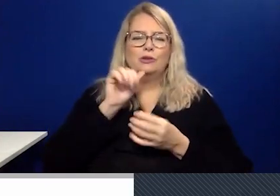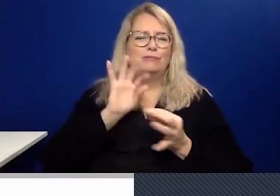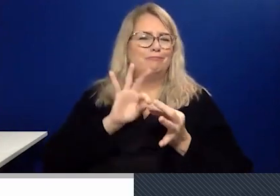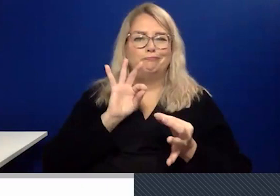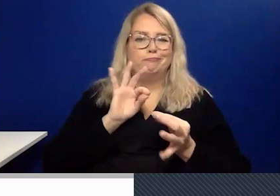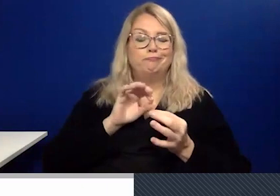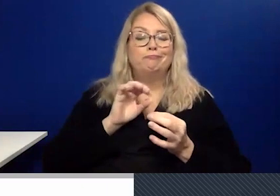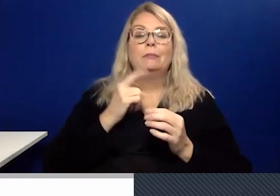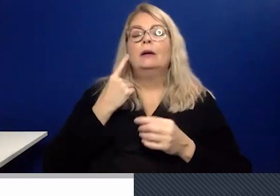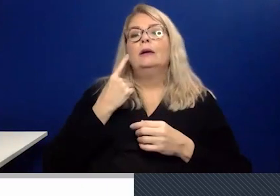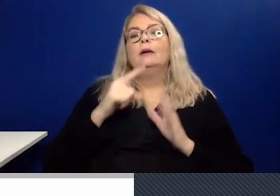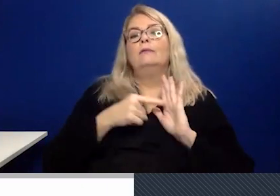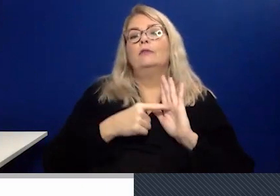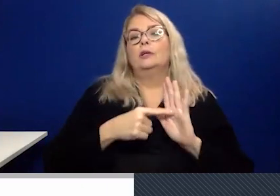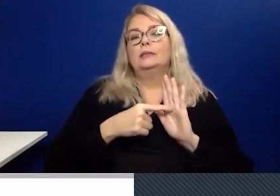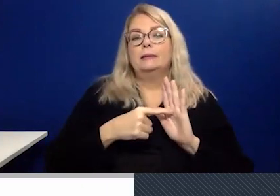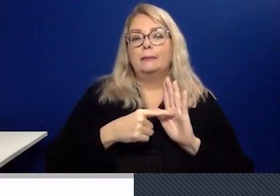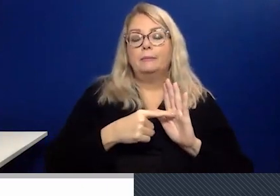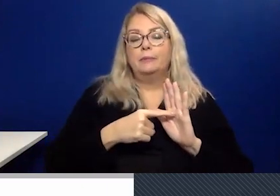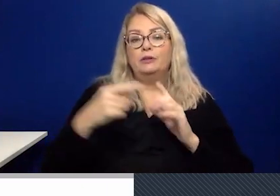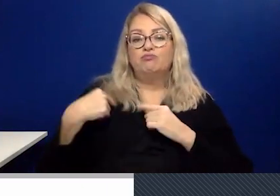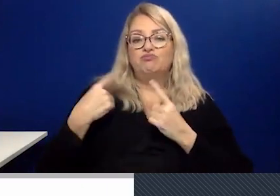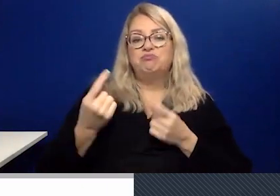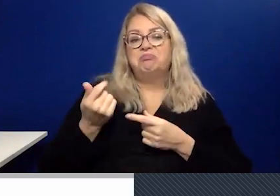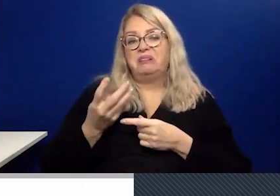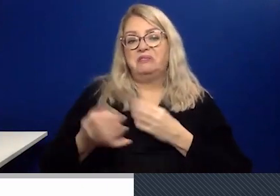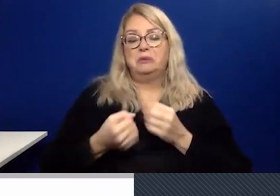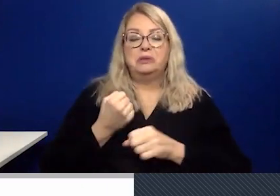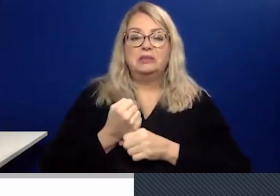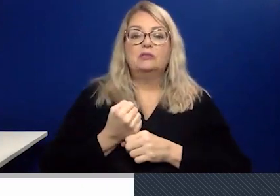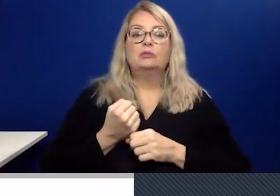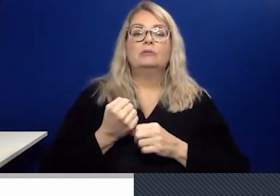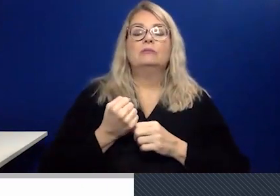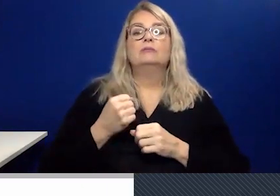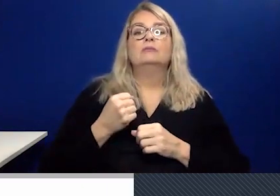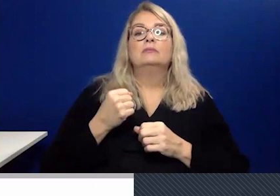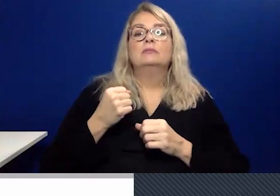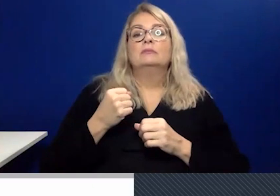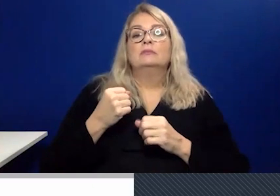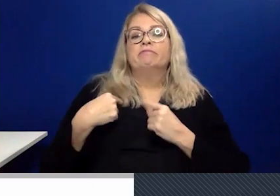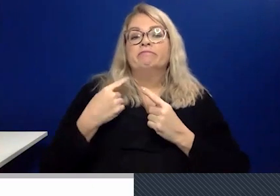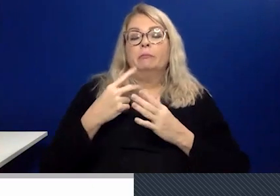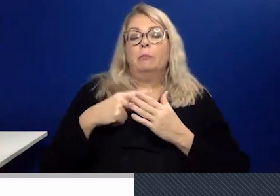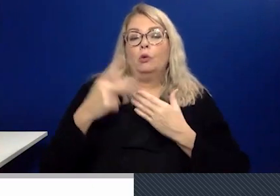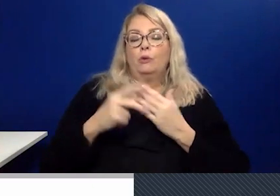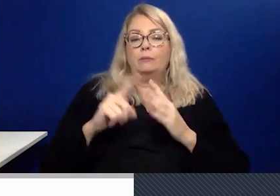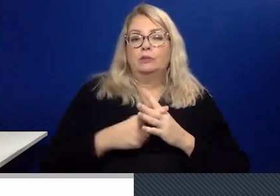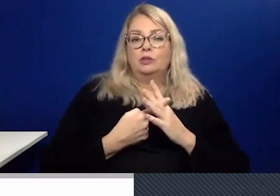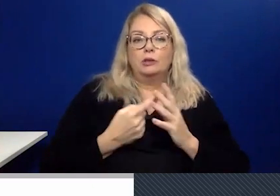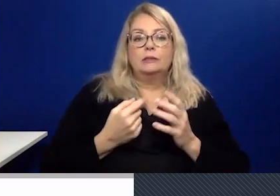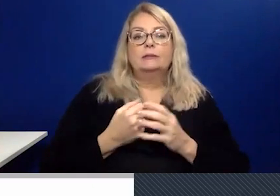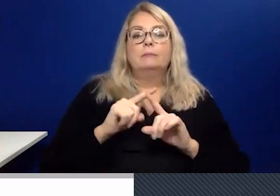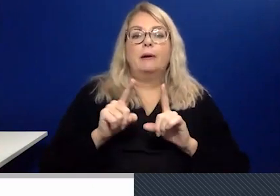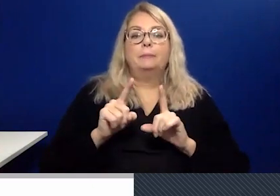just for example, over the last few years since this program started, I don't have this current year, apologize,